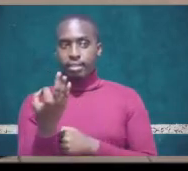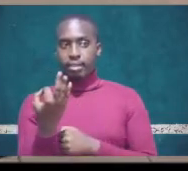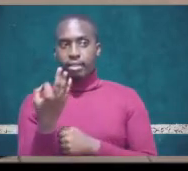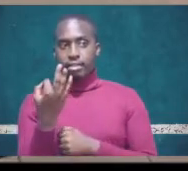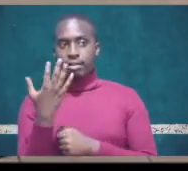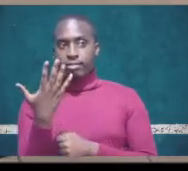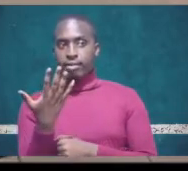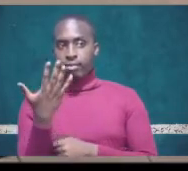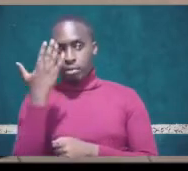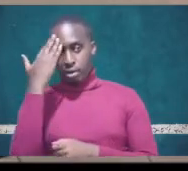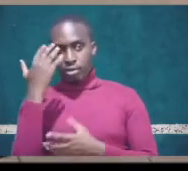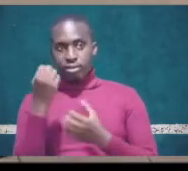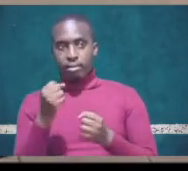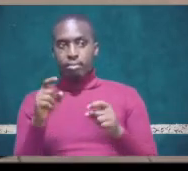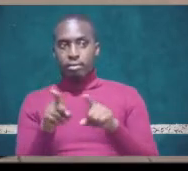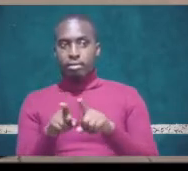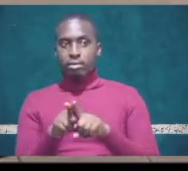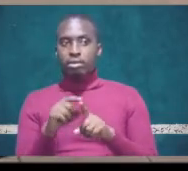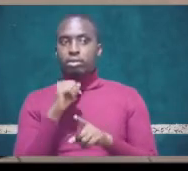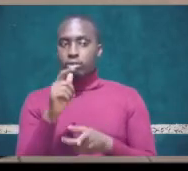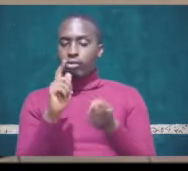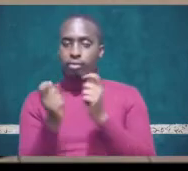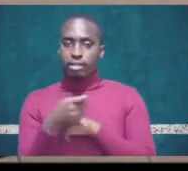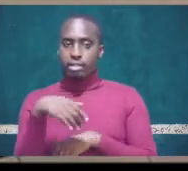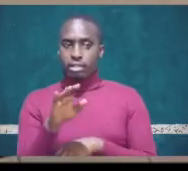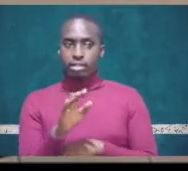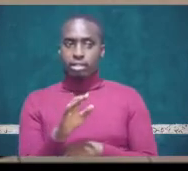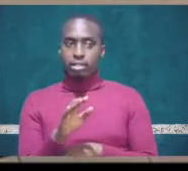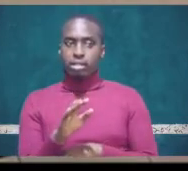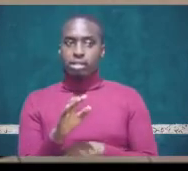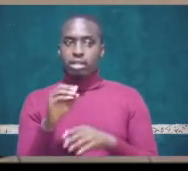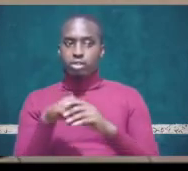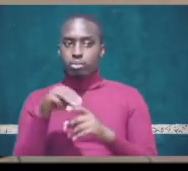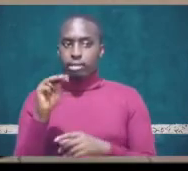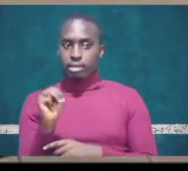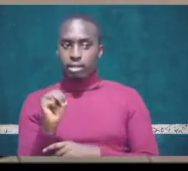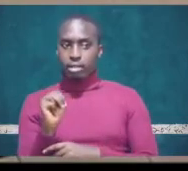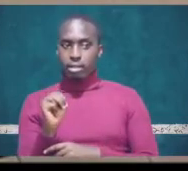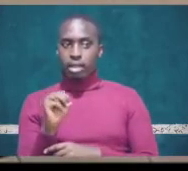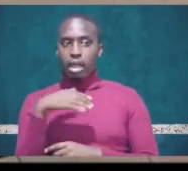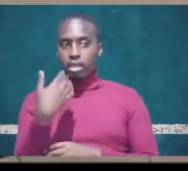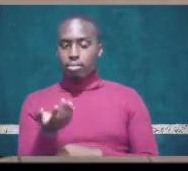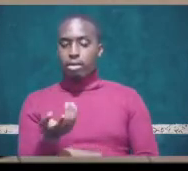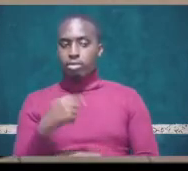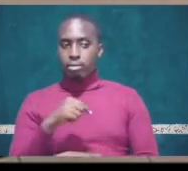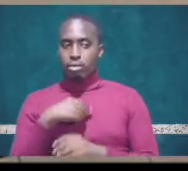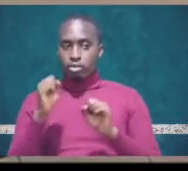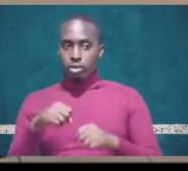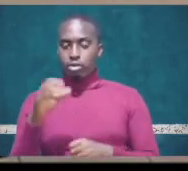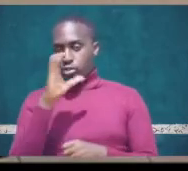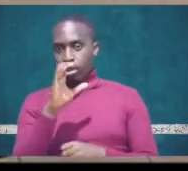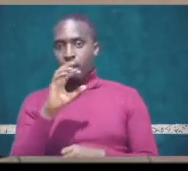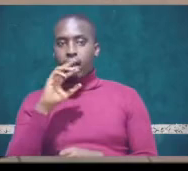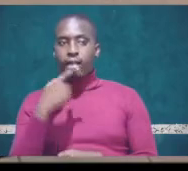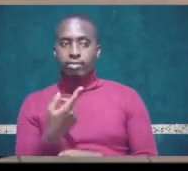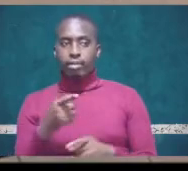35, because we have the same unit, no reason of converting them into meters. And then we can calculate the answer